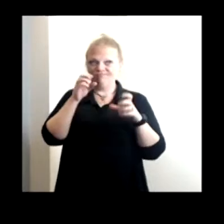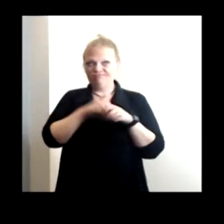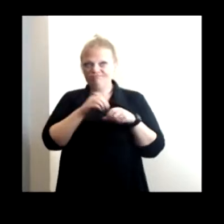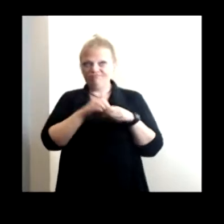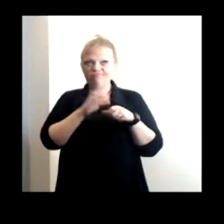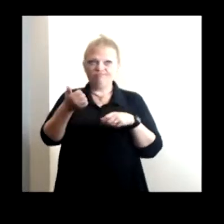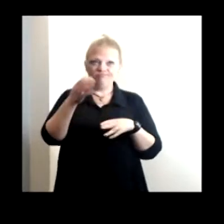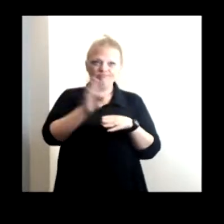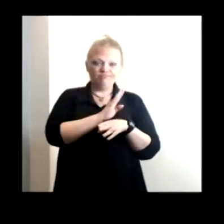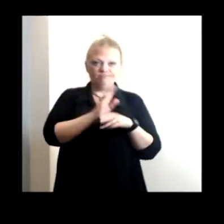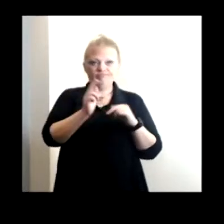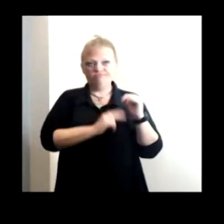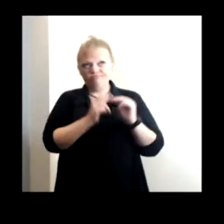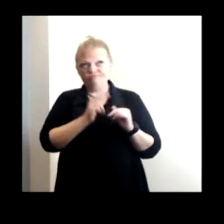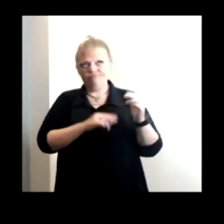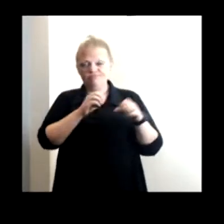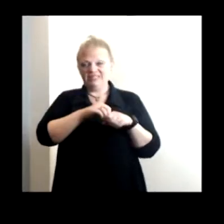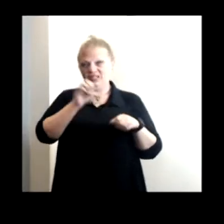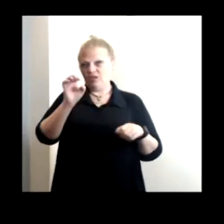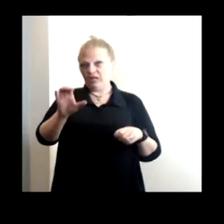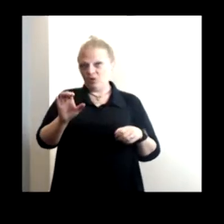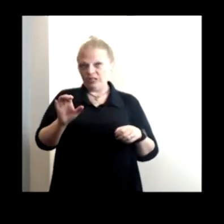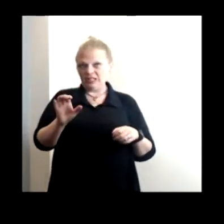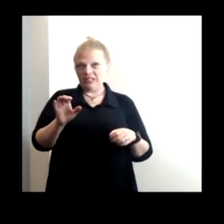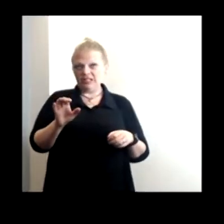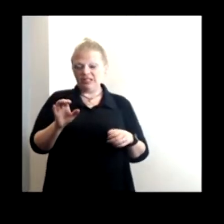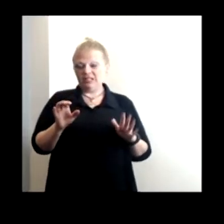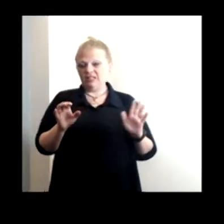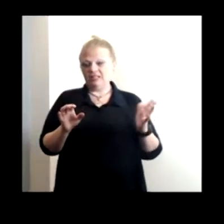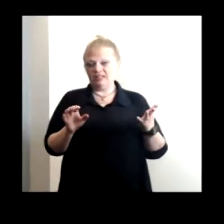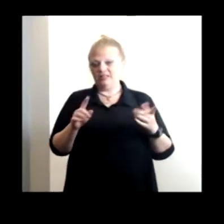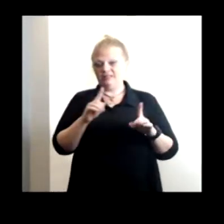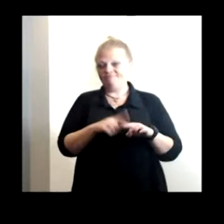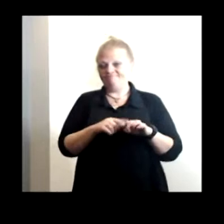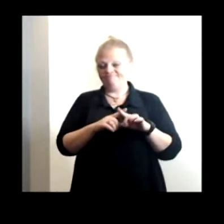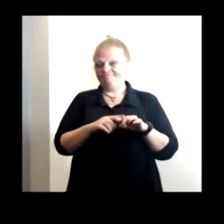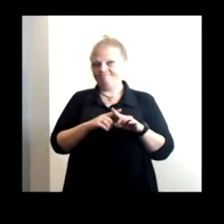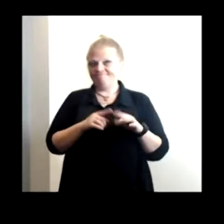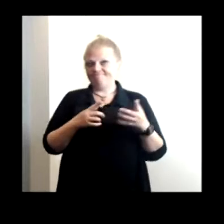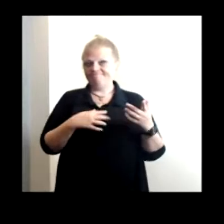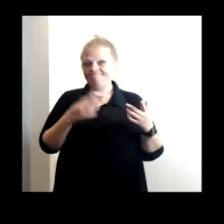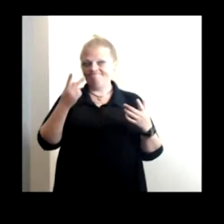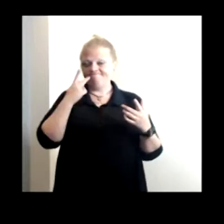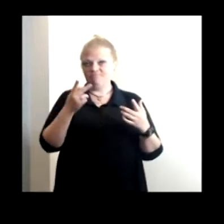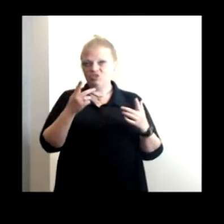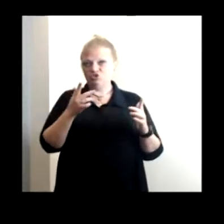and other facilities in Erie County, that would be based on seeing